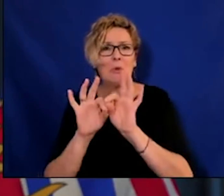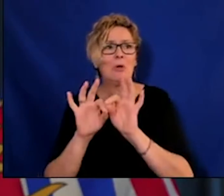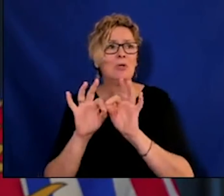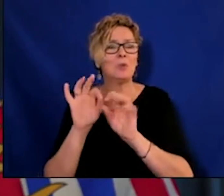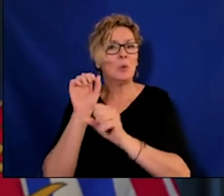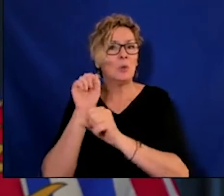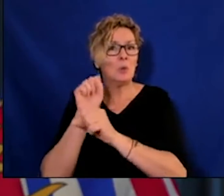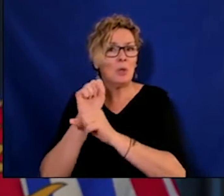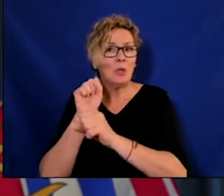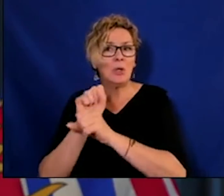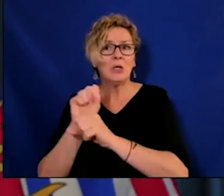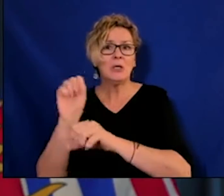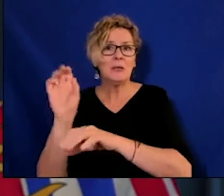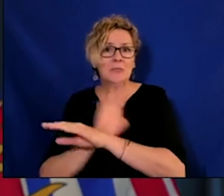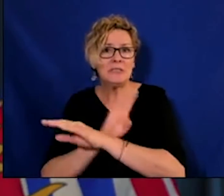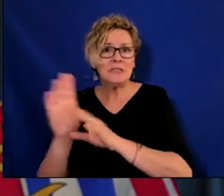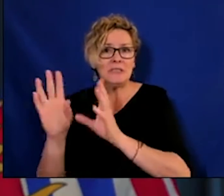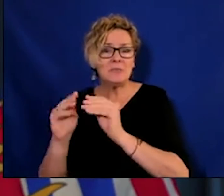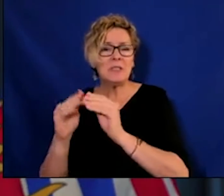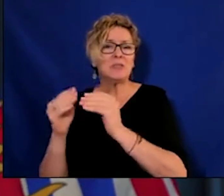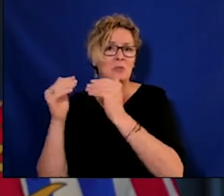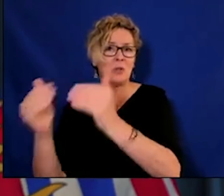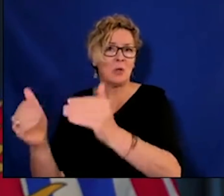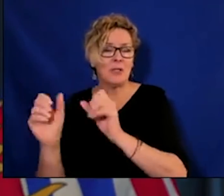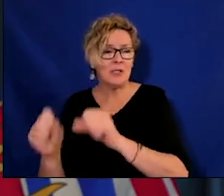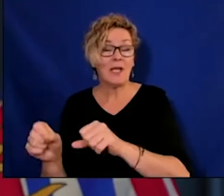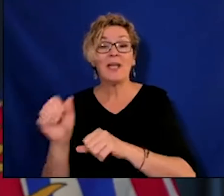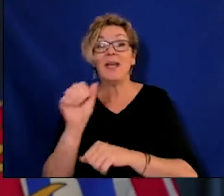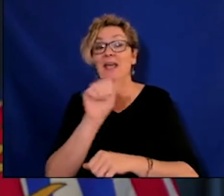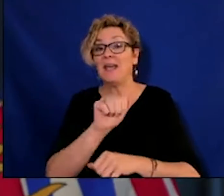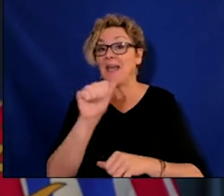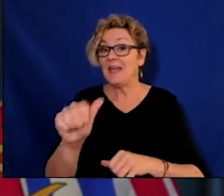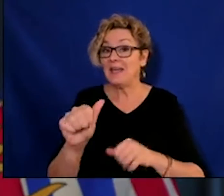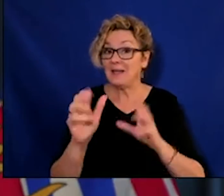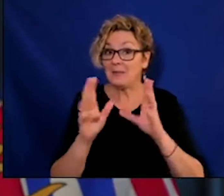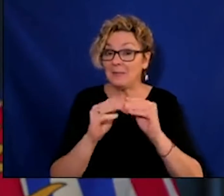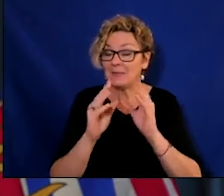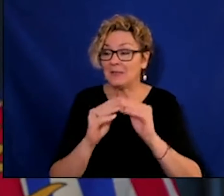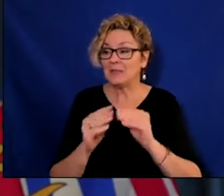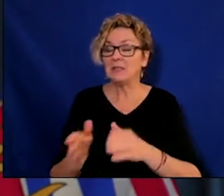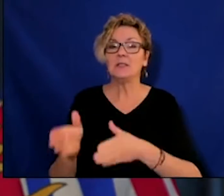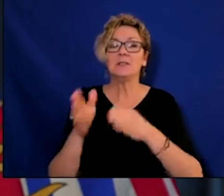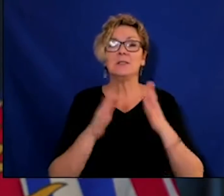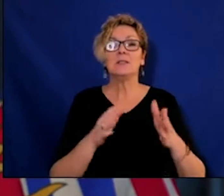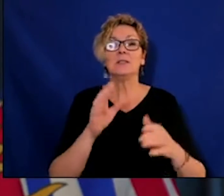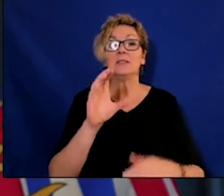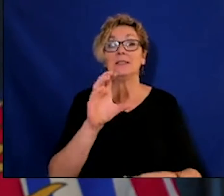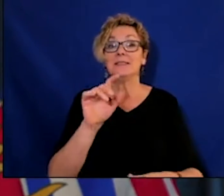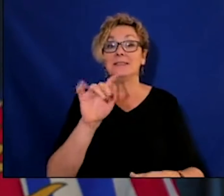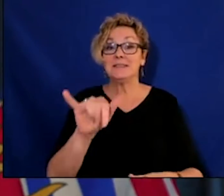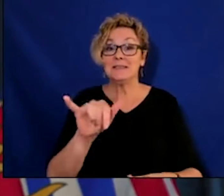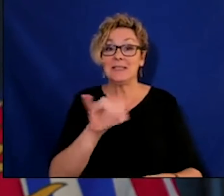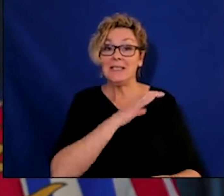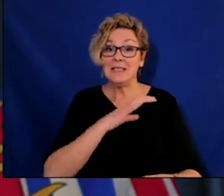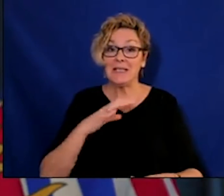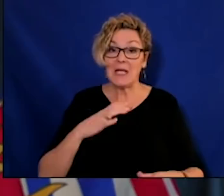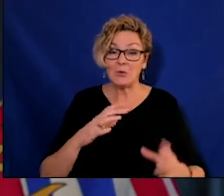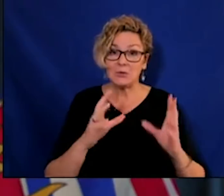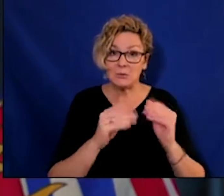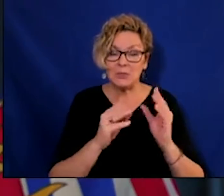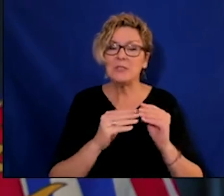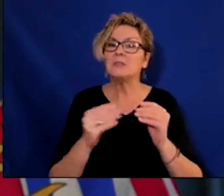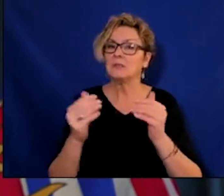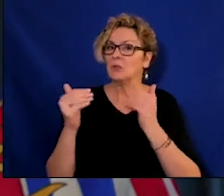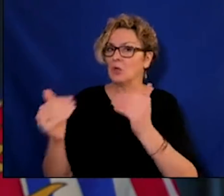business meetings, but I would say as much as possible, we need people to take those virtual, to have